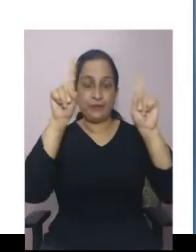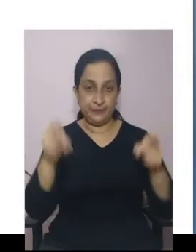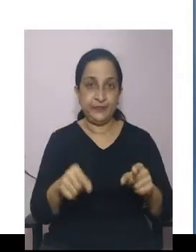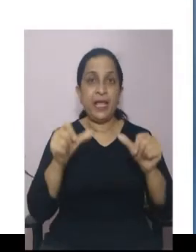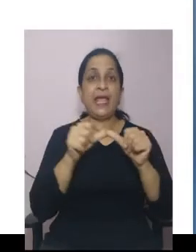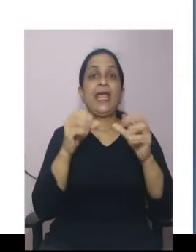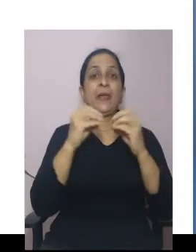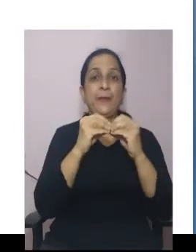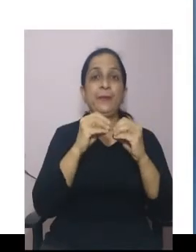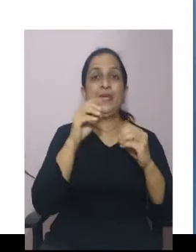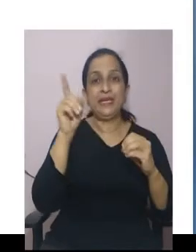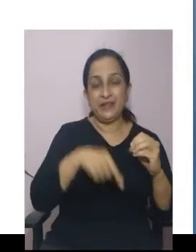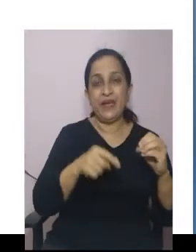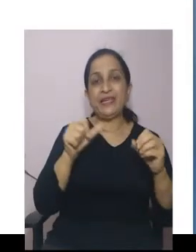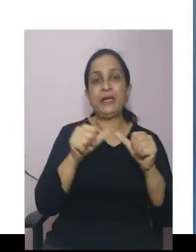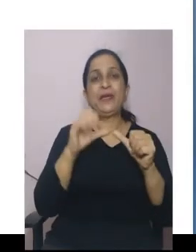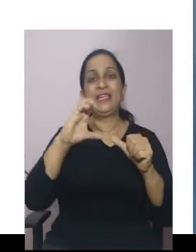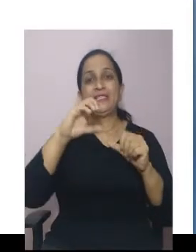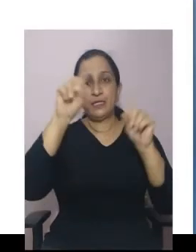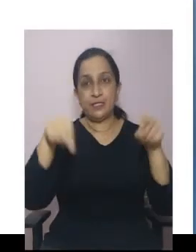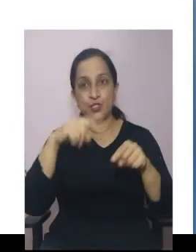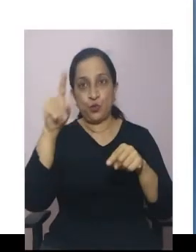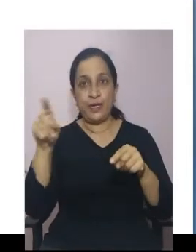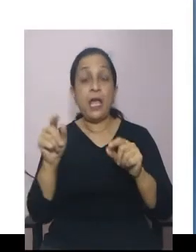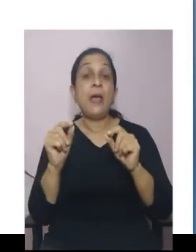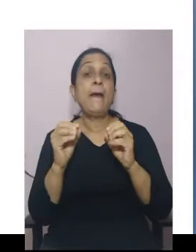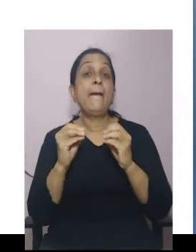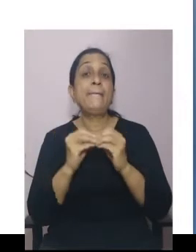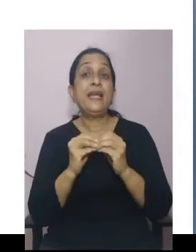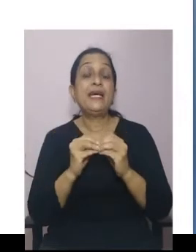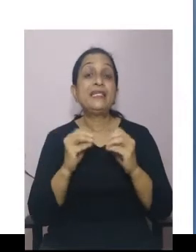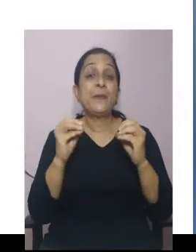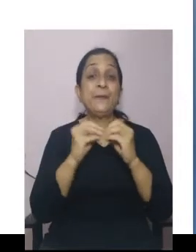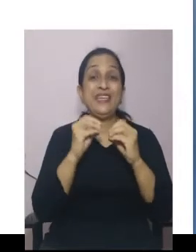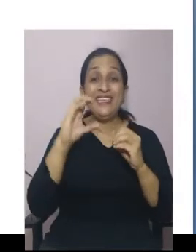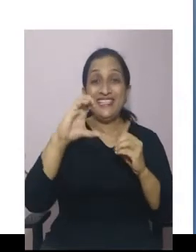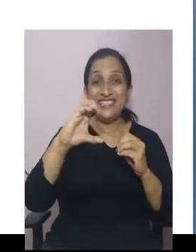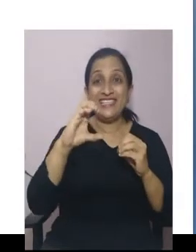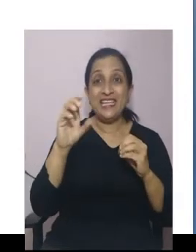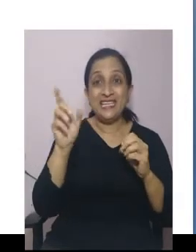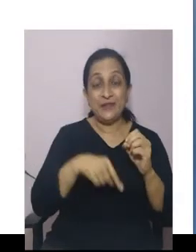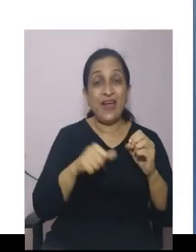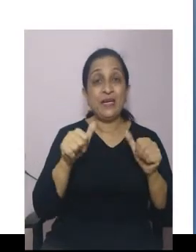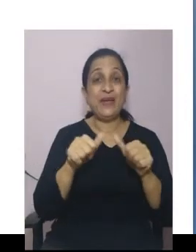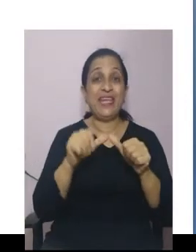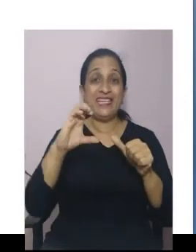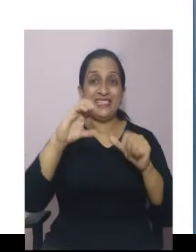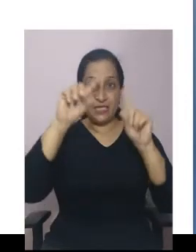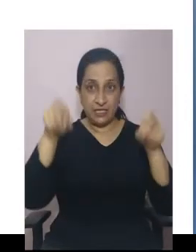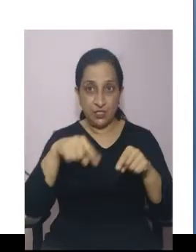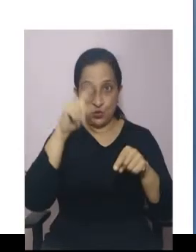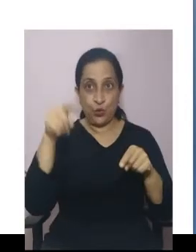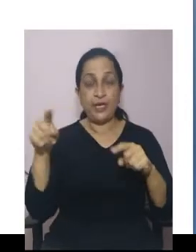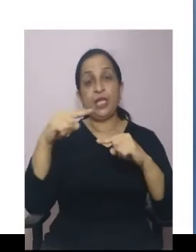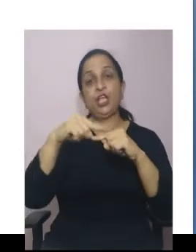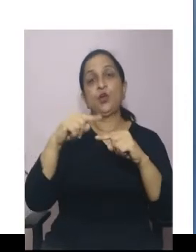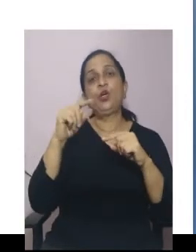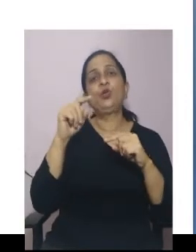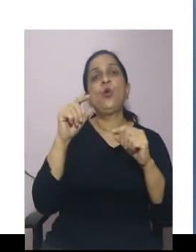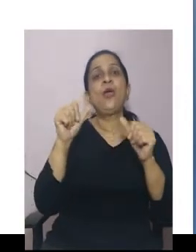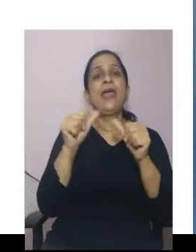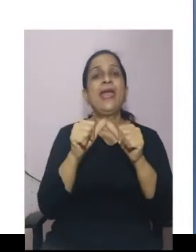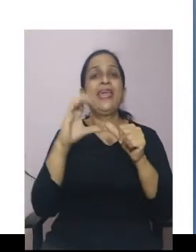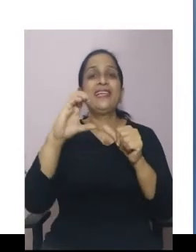AC squared plus BC squared upon AC squared is equal to AC squared upon AC squared. Okay,